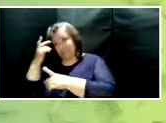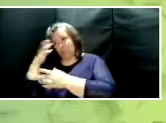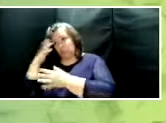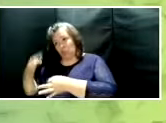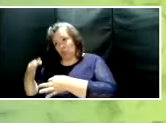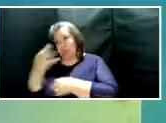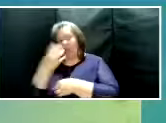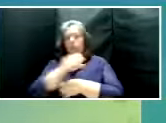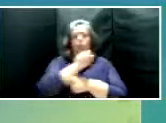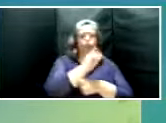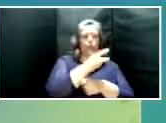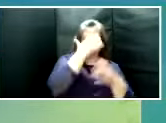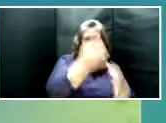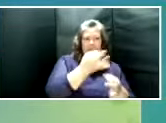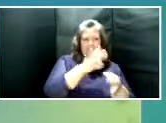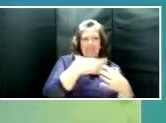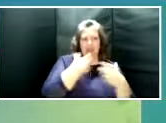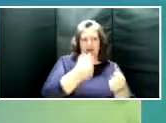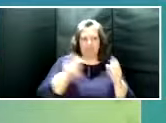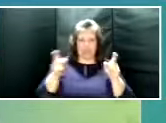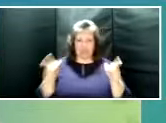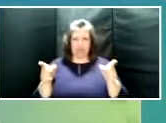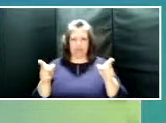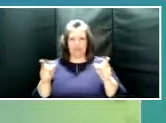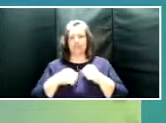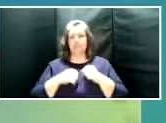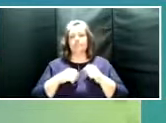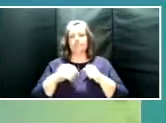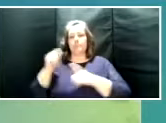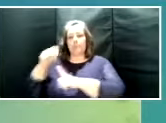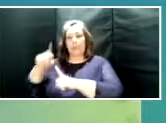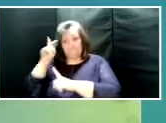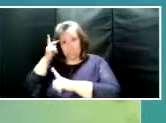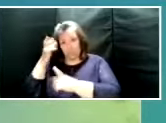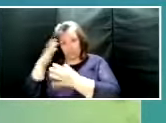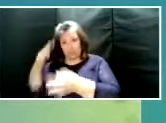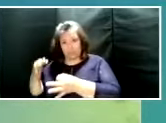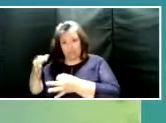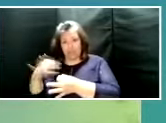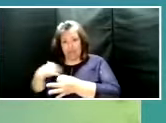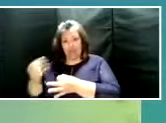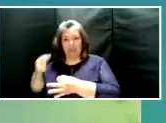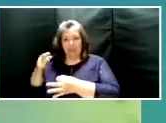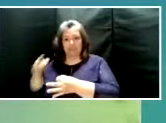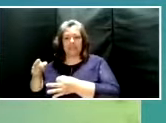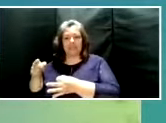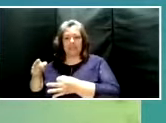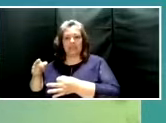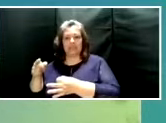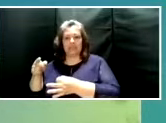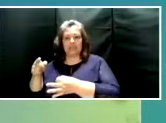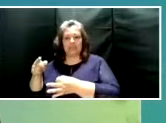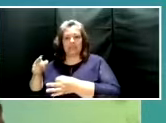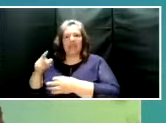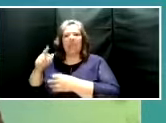the social determinants of health? So as I mentioned, the political determinants of health are rooted mainly in